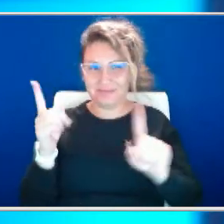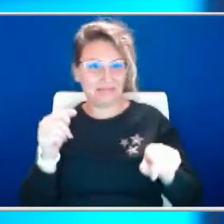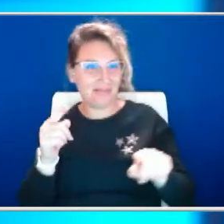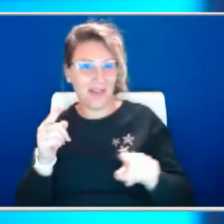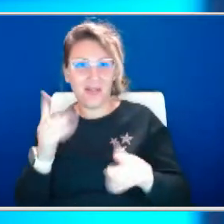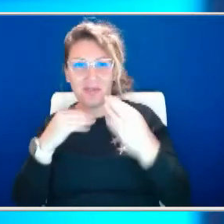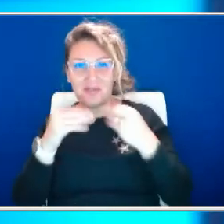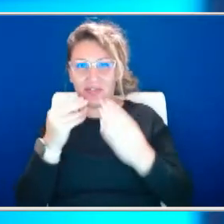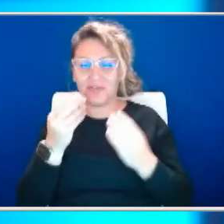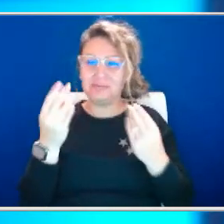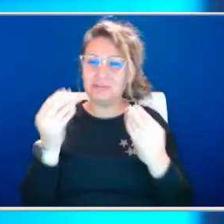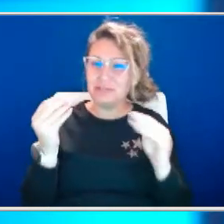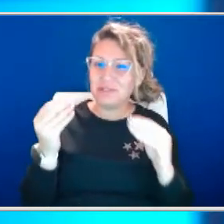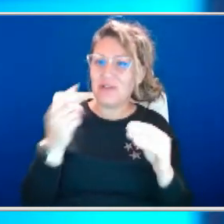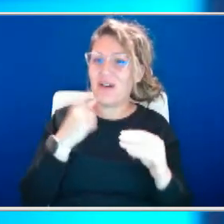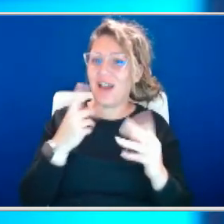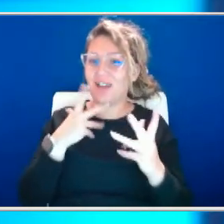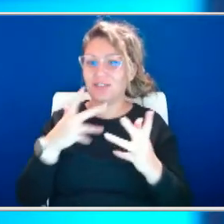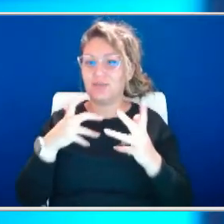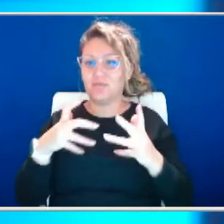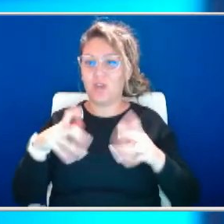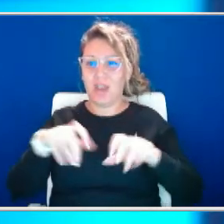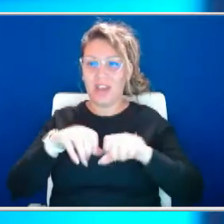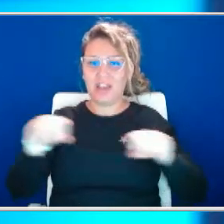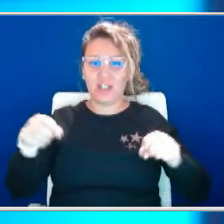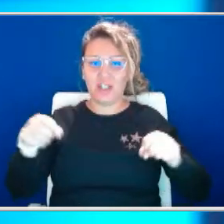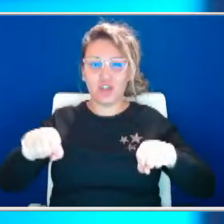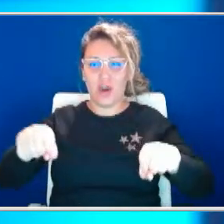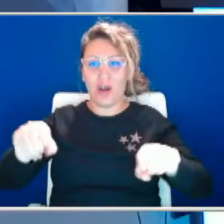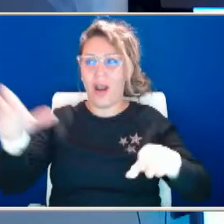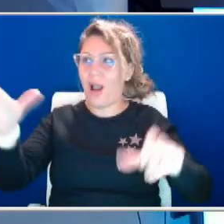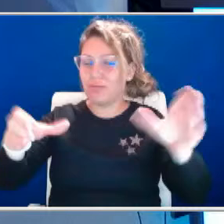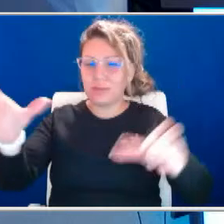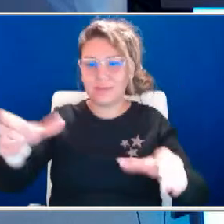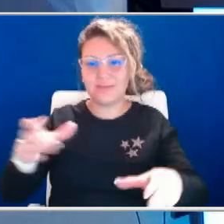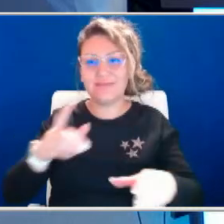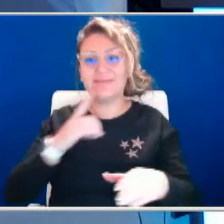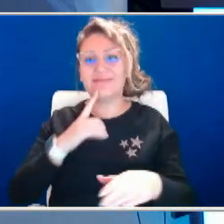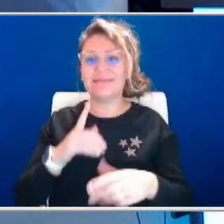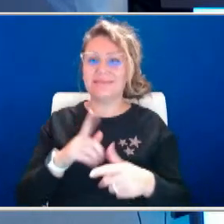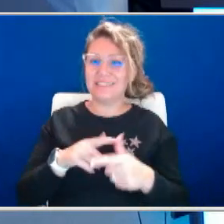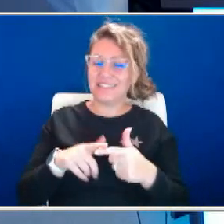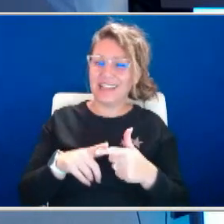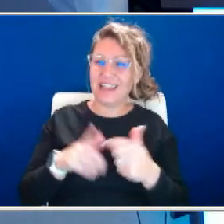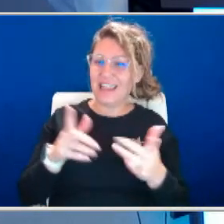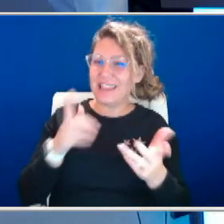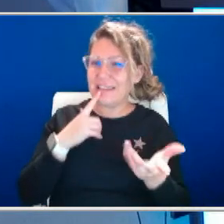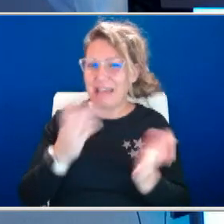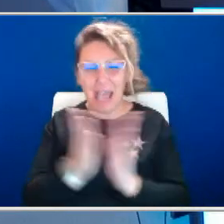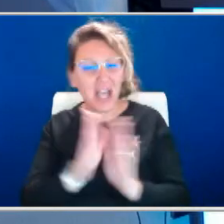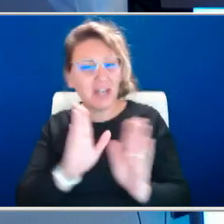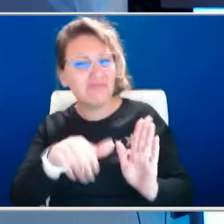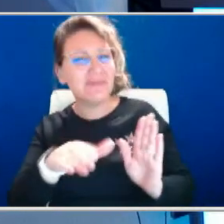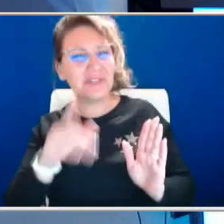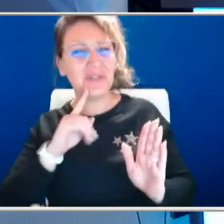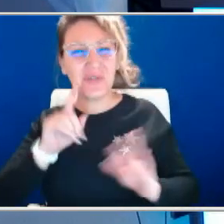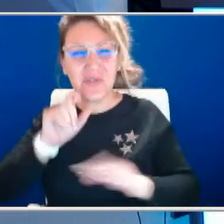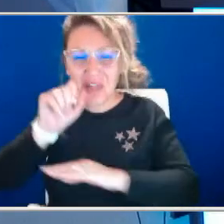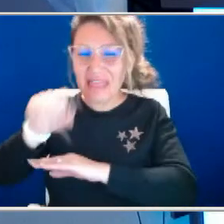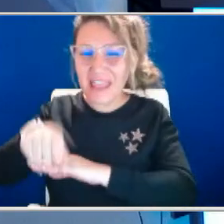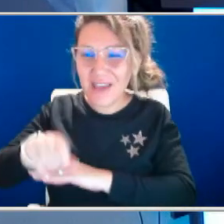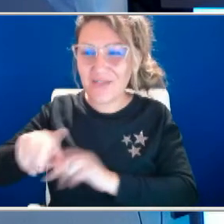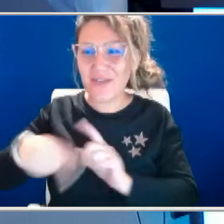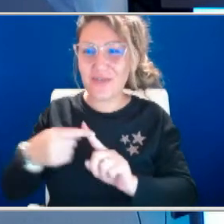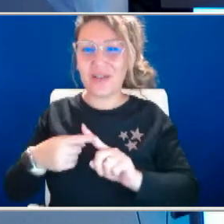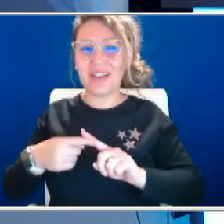I just want that shopping cart and then I can walk forever, that's a symptom of spinal stenosis. Yeah, you probably have to ask that sometimes. Hey, by the way, do you lean over when you're shopping? It's part of our